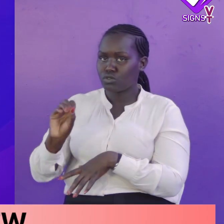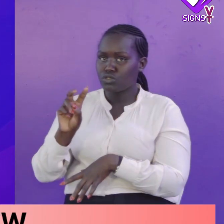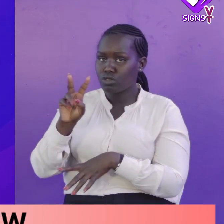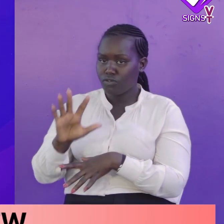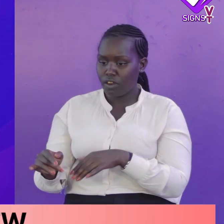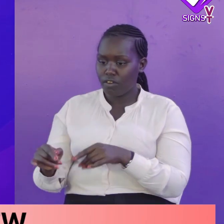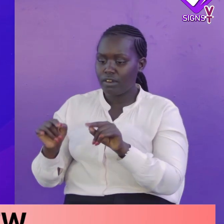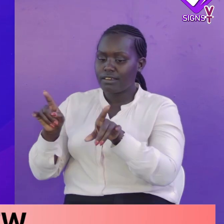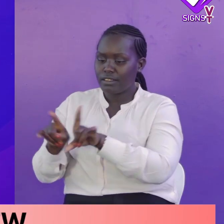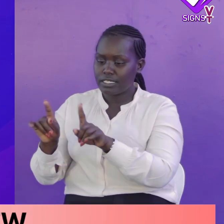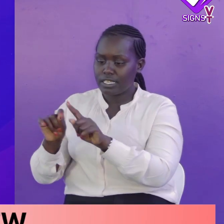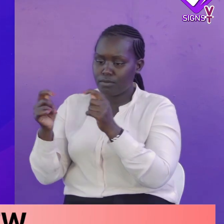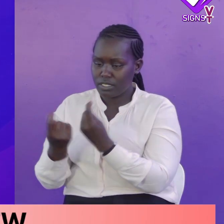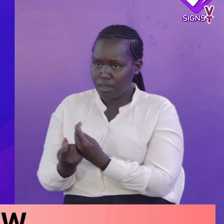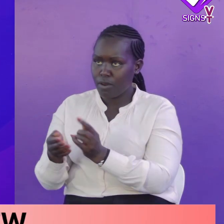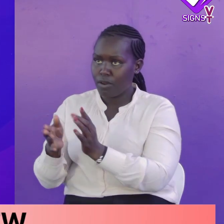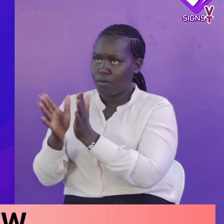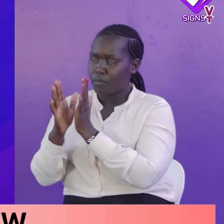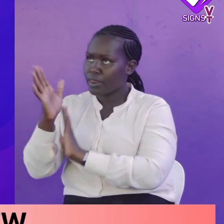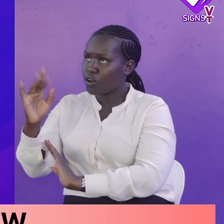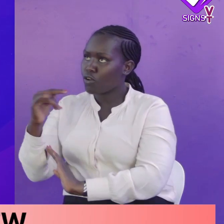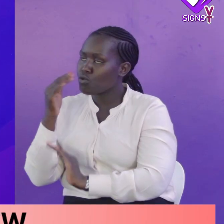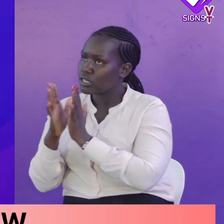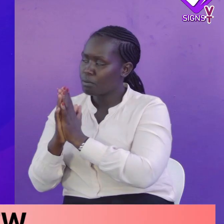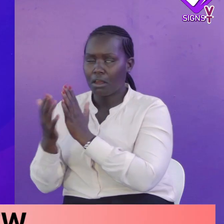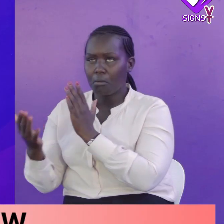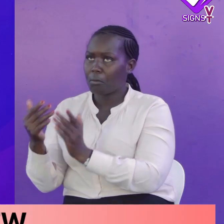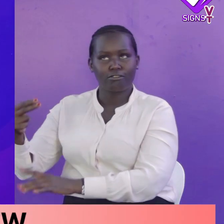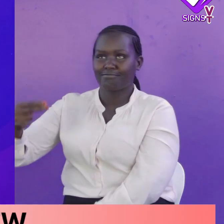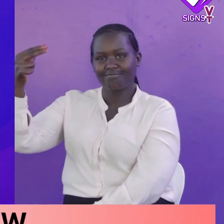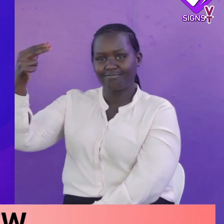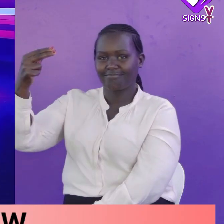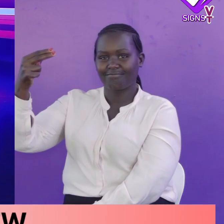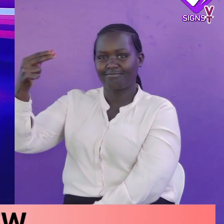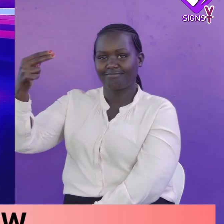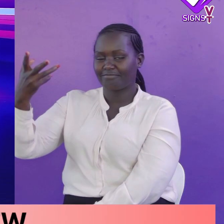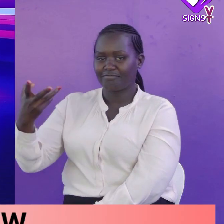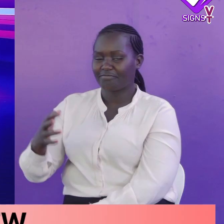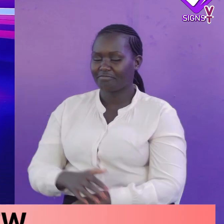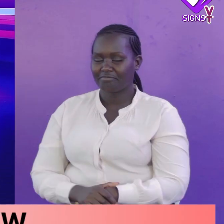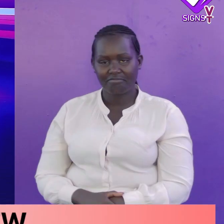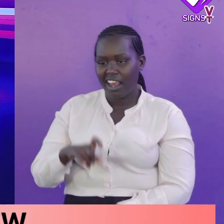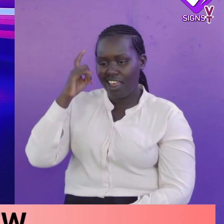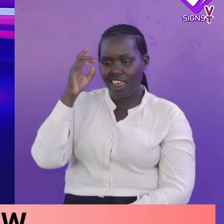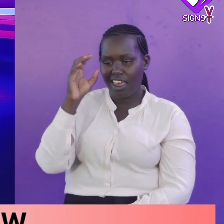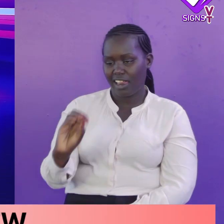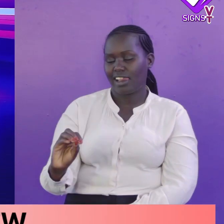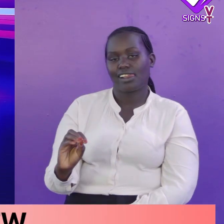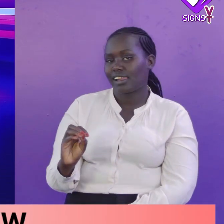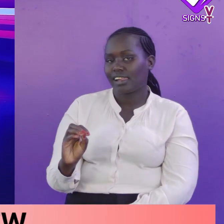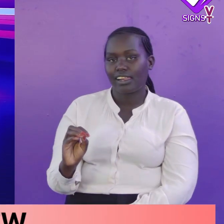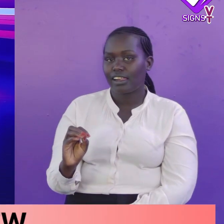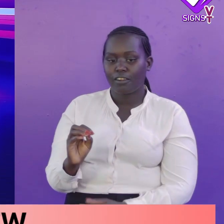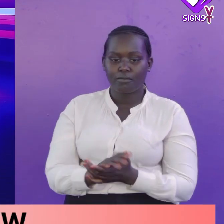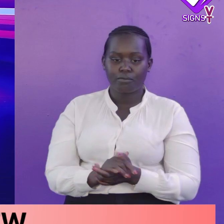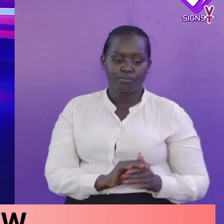United, Mungu mwenye anaomba lazima atakuwa Mungu wa juu sana, because hata sioni I don't think sioni.